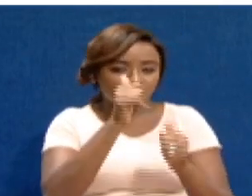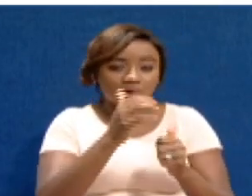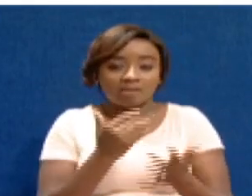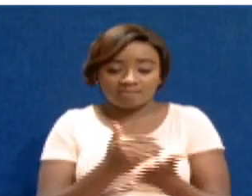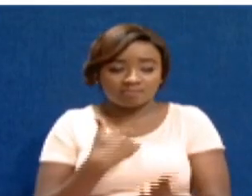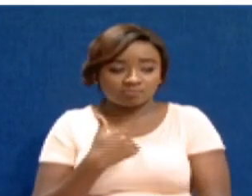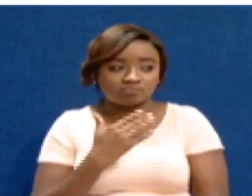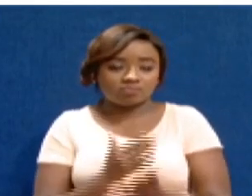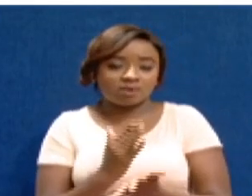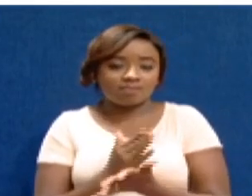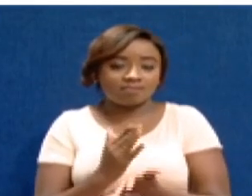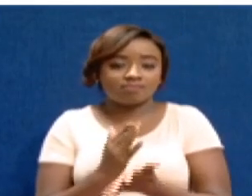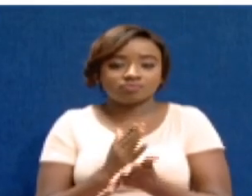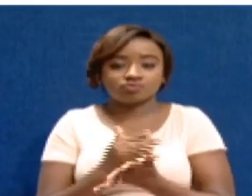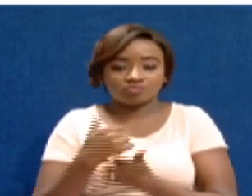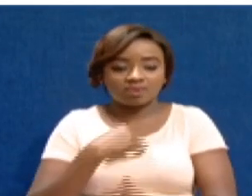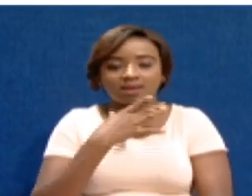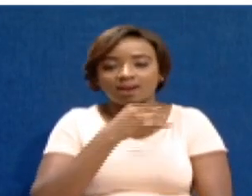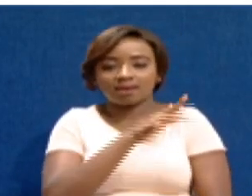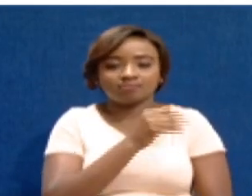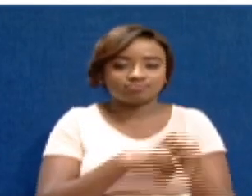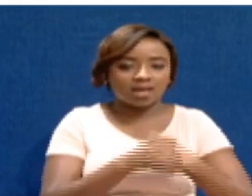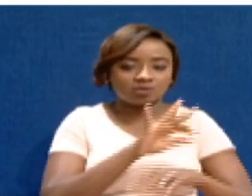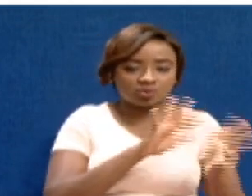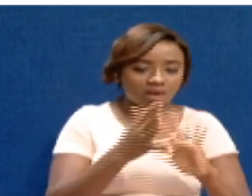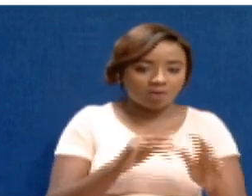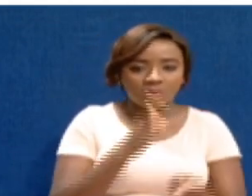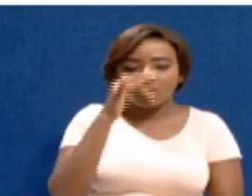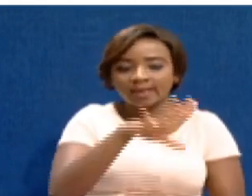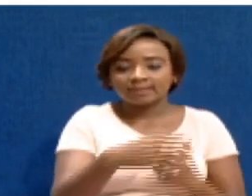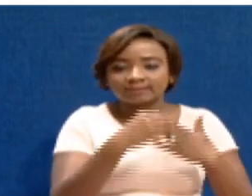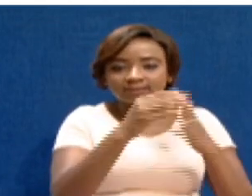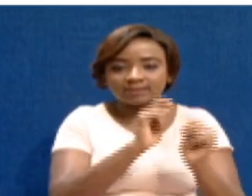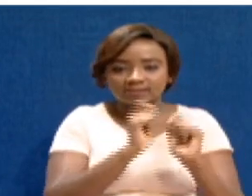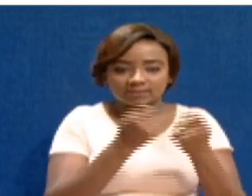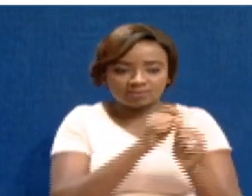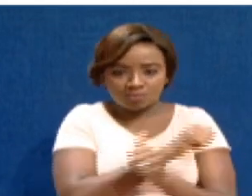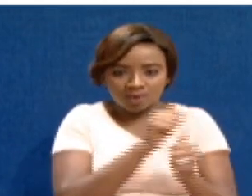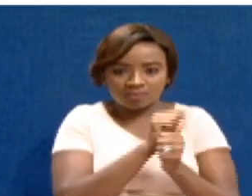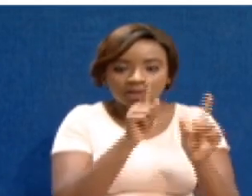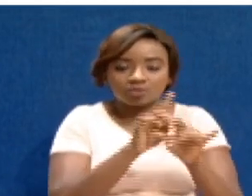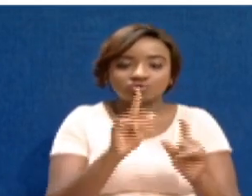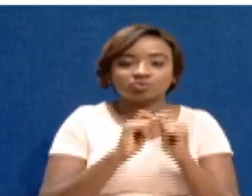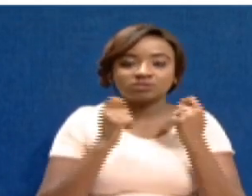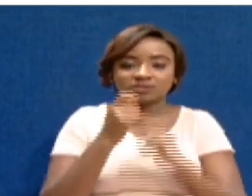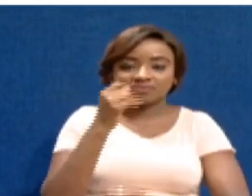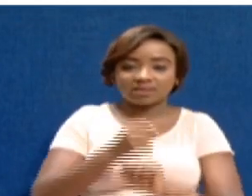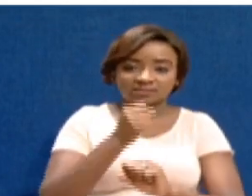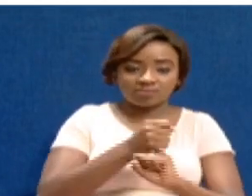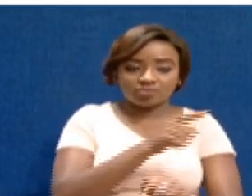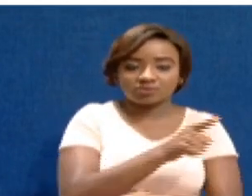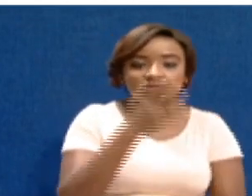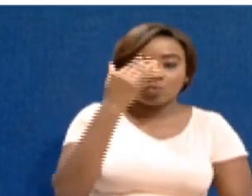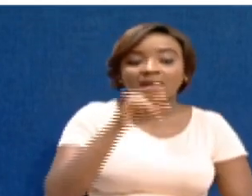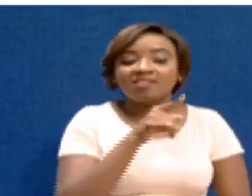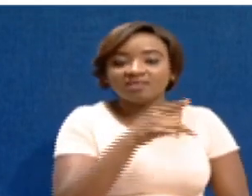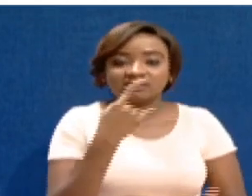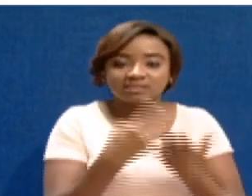the thing is make your voice heard. Okay. Yeah. Go on. I just want to talk about, I'll leave